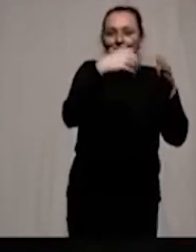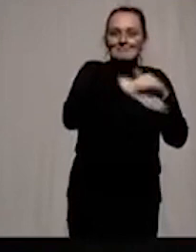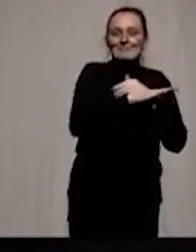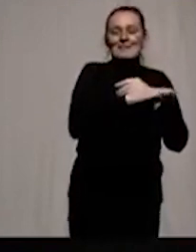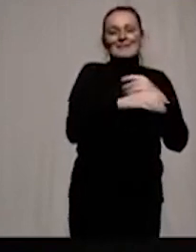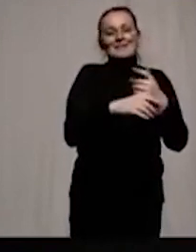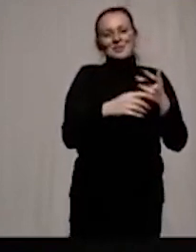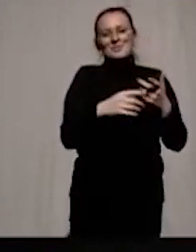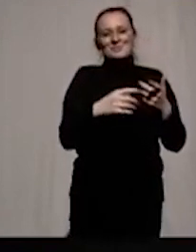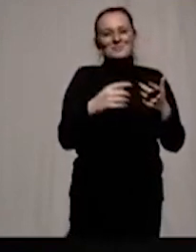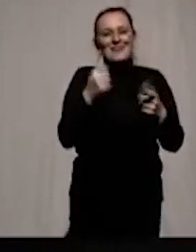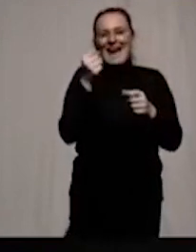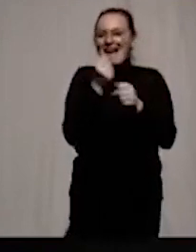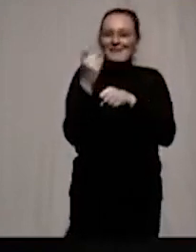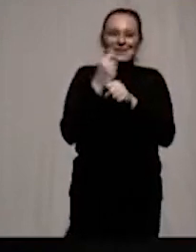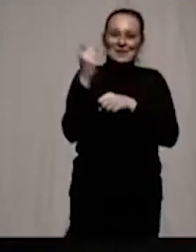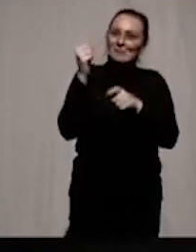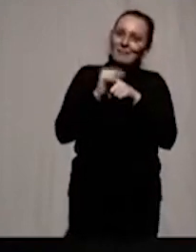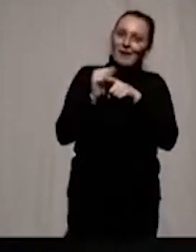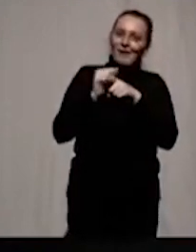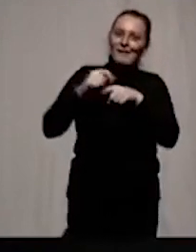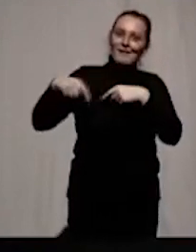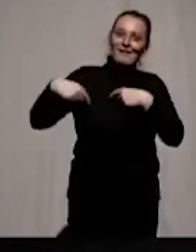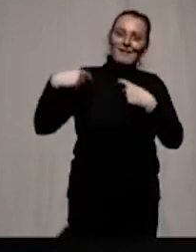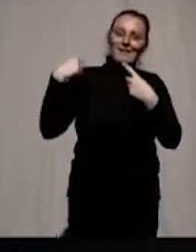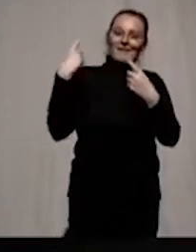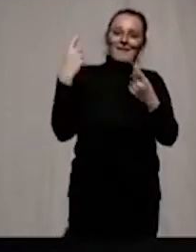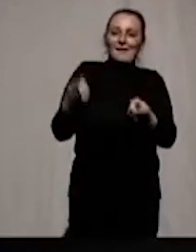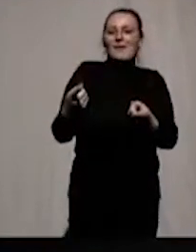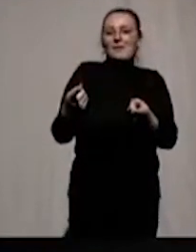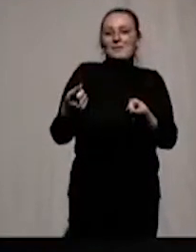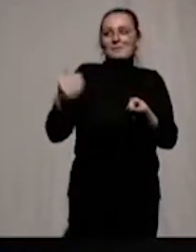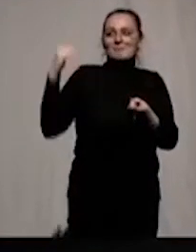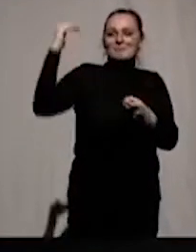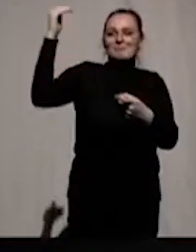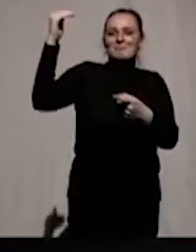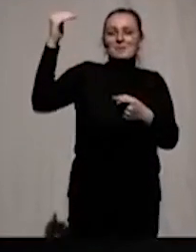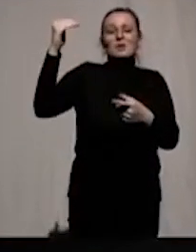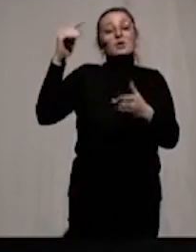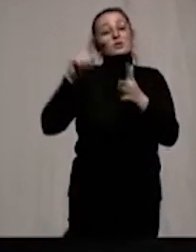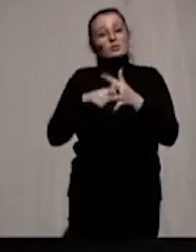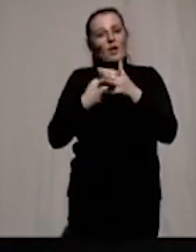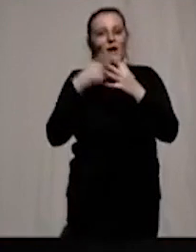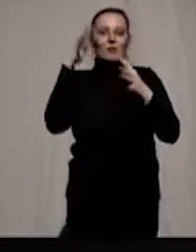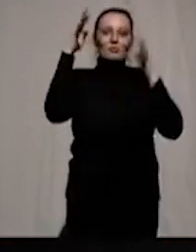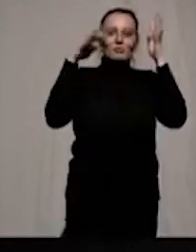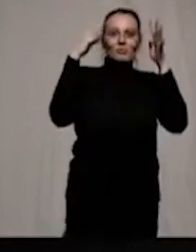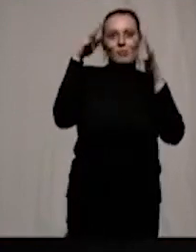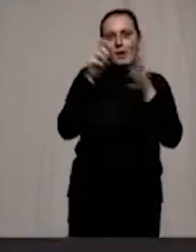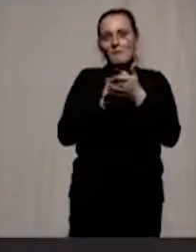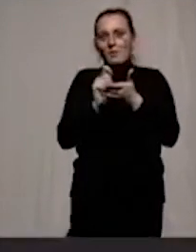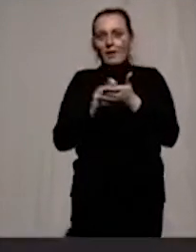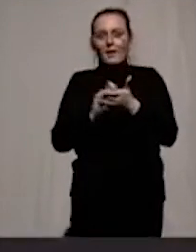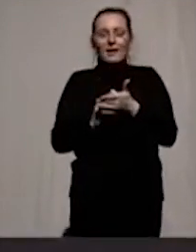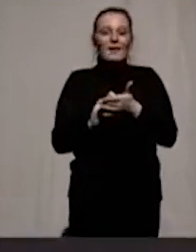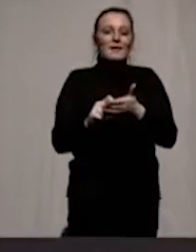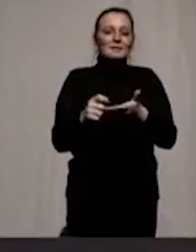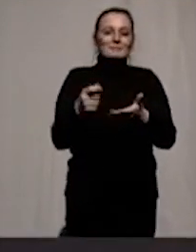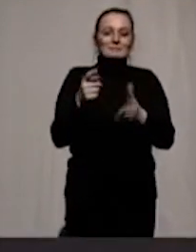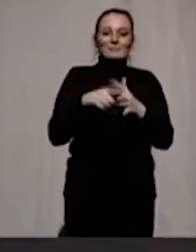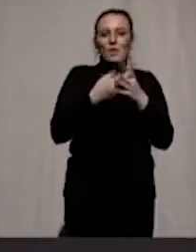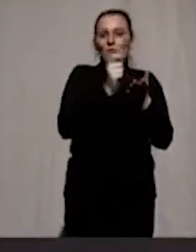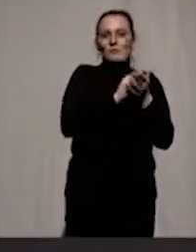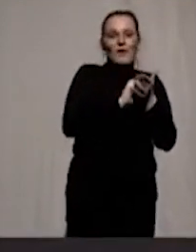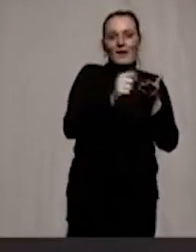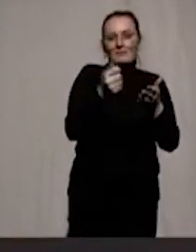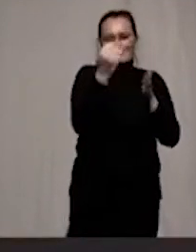life up until adulthood. But when you start to take on creative writing and you do things like write random lists of whatever you see around you,